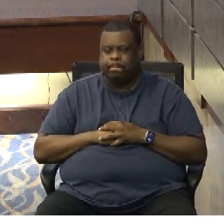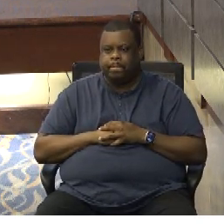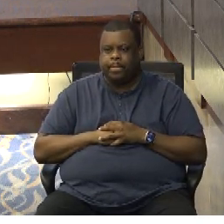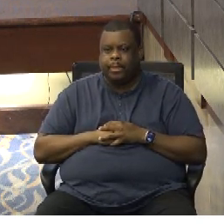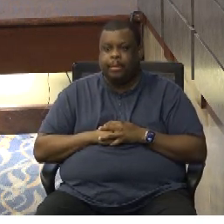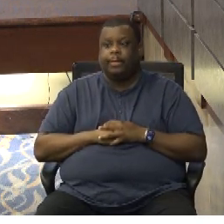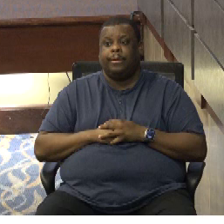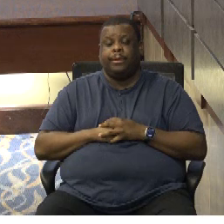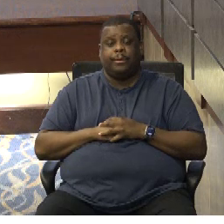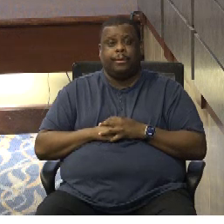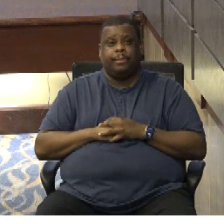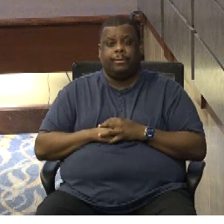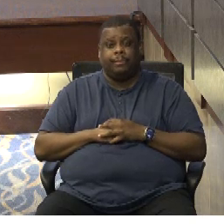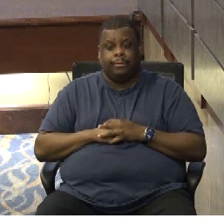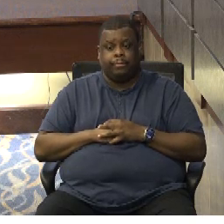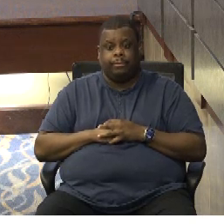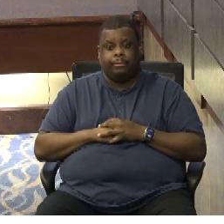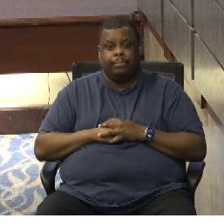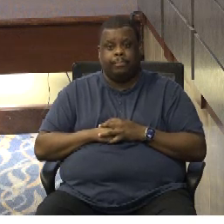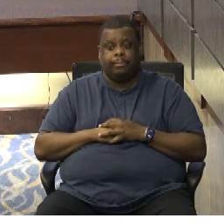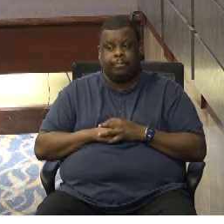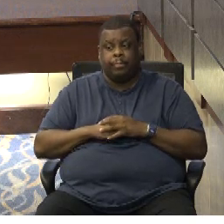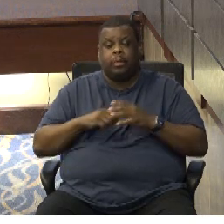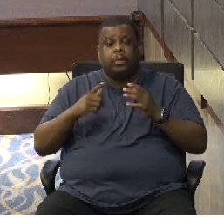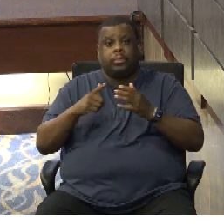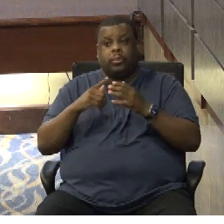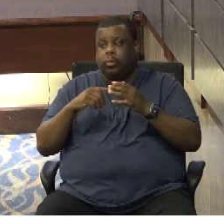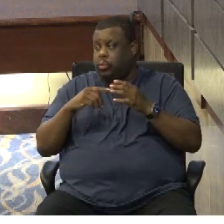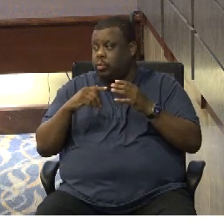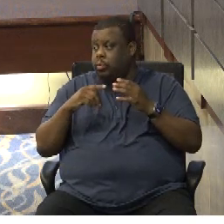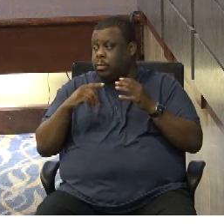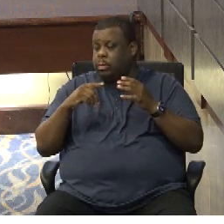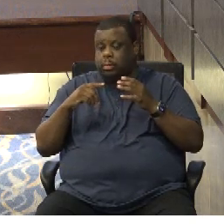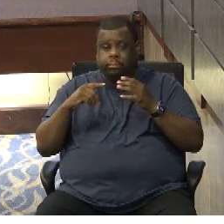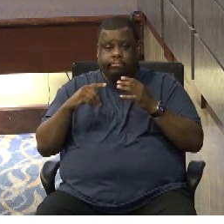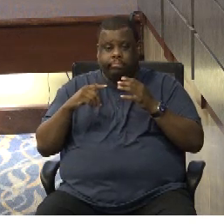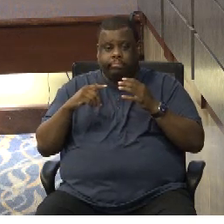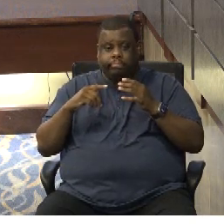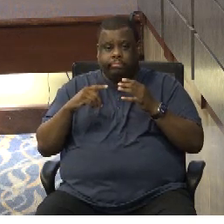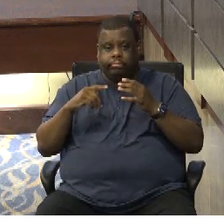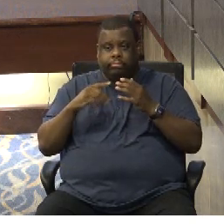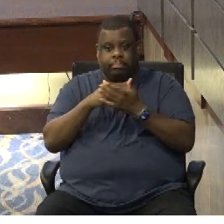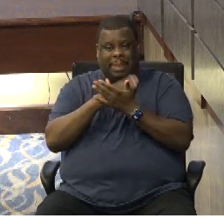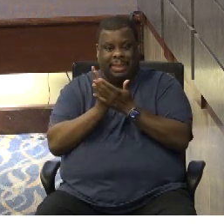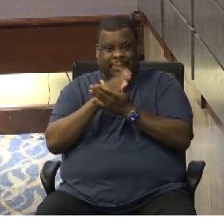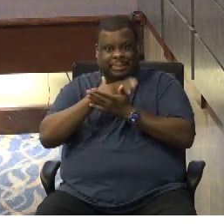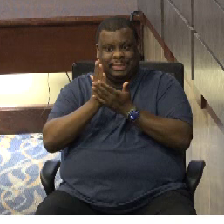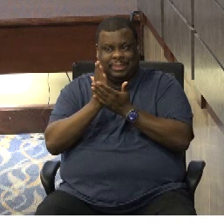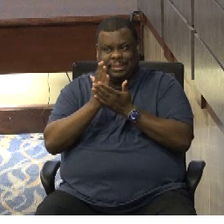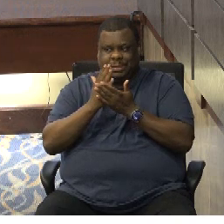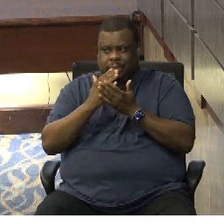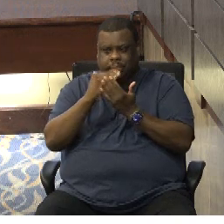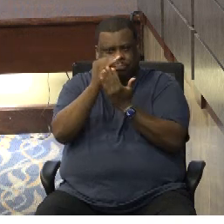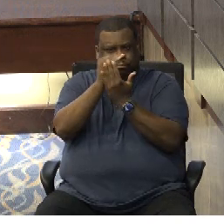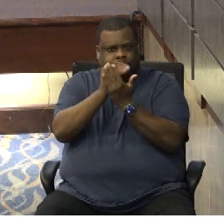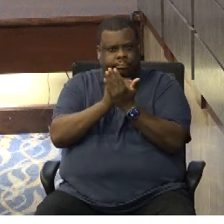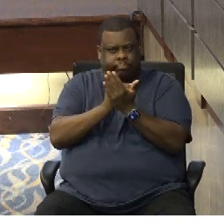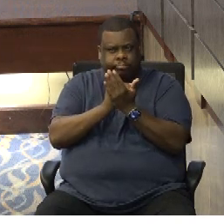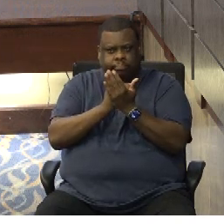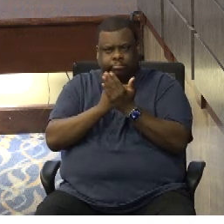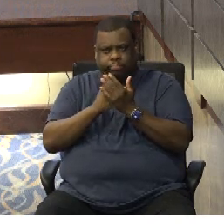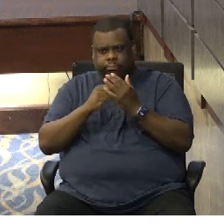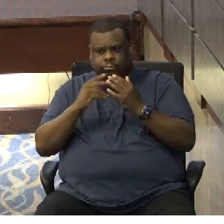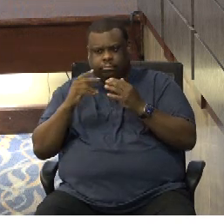So what we wanted to do was reconcile the balance that hasn't been committed or spent down to what is truly